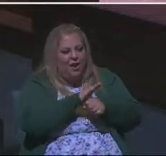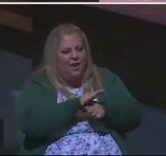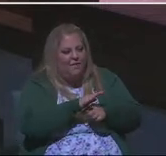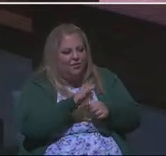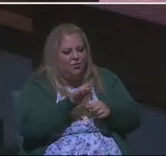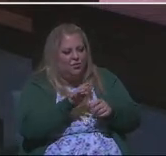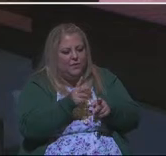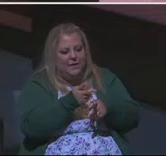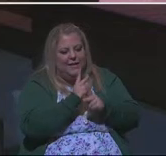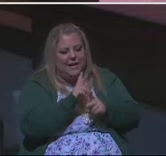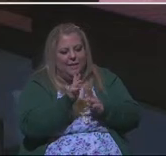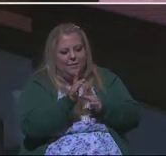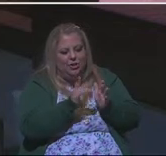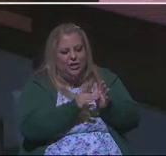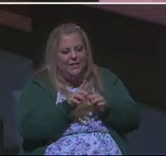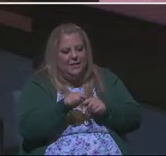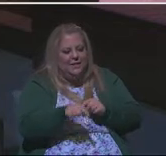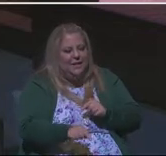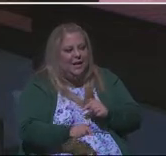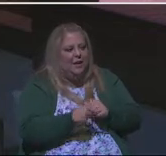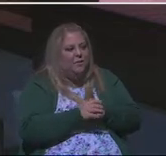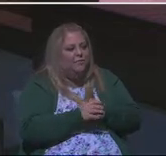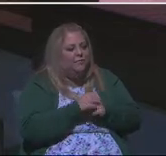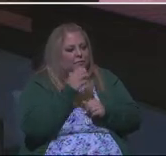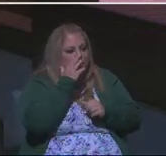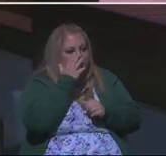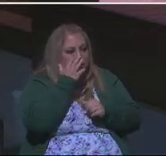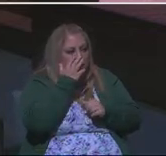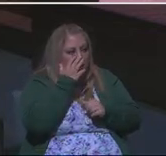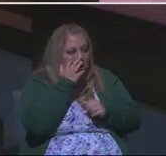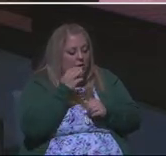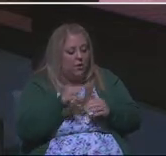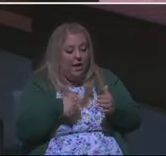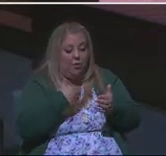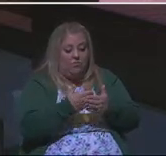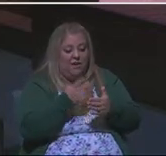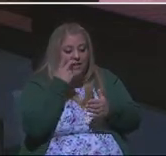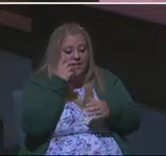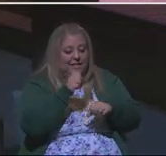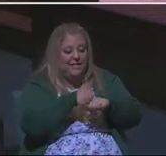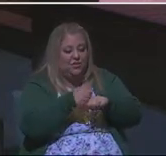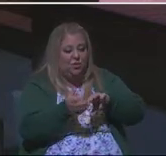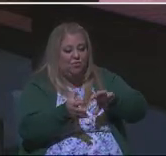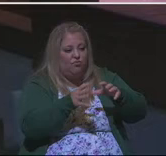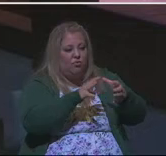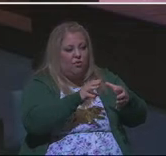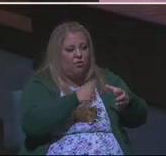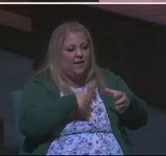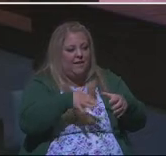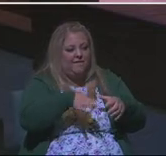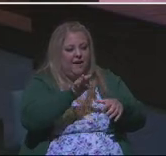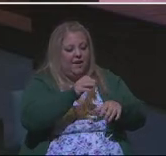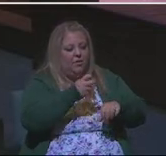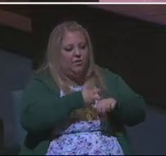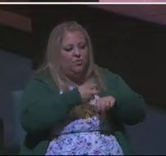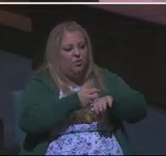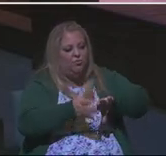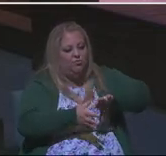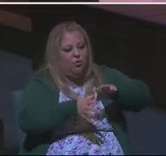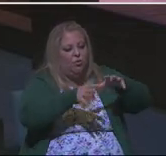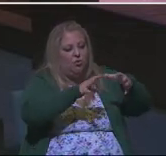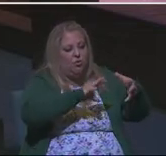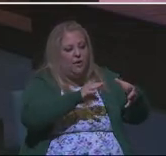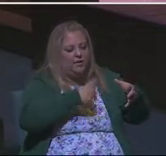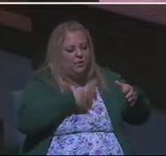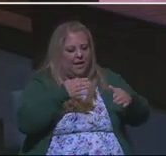they get there, the ladies get there, and lo and behold, the stone has been rolled away. Let's read it and see what happens. And they found the stone rolled away from the sepulcher. They entered